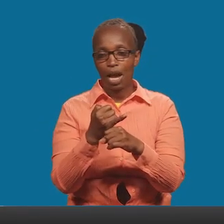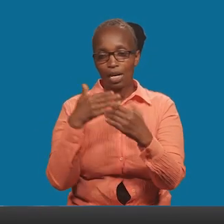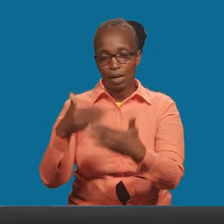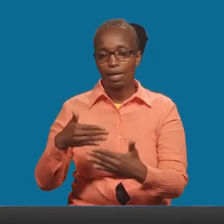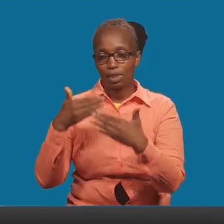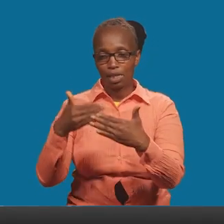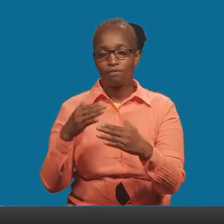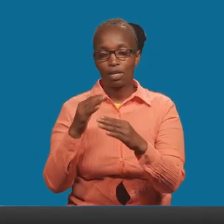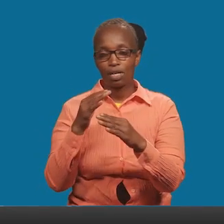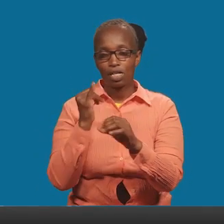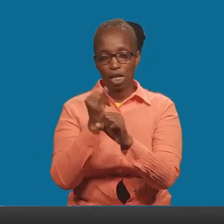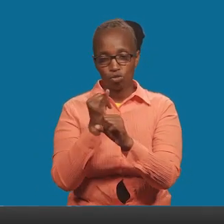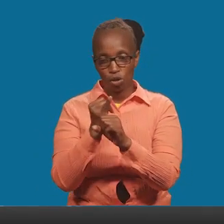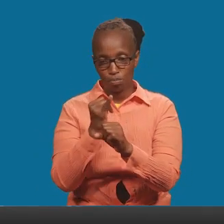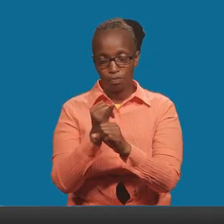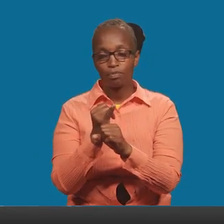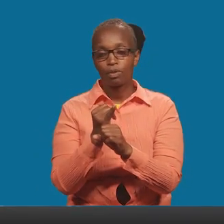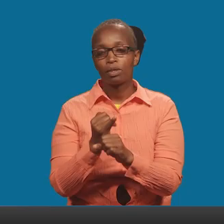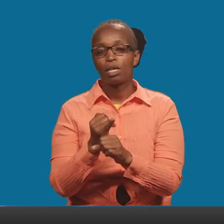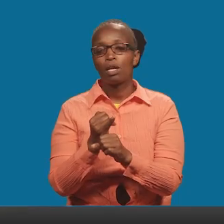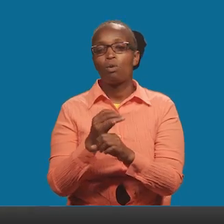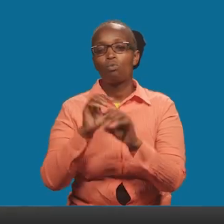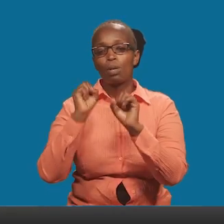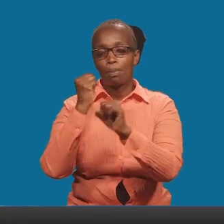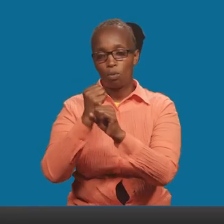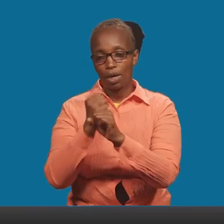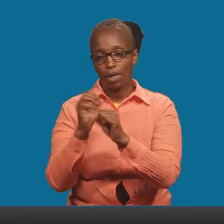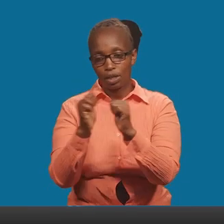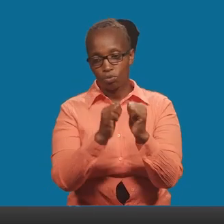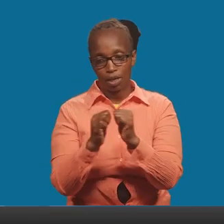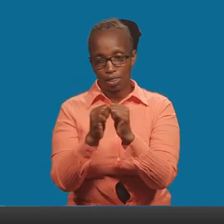So we will work closely together and they will be able to identify the jobs for them.